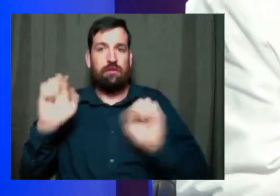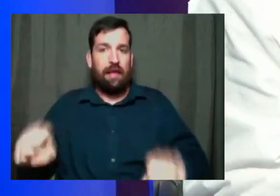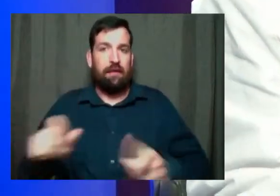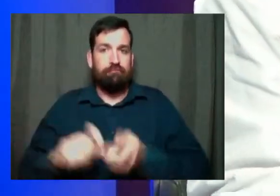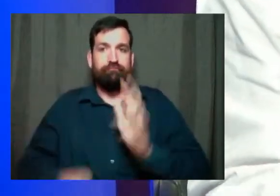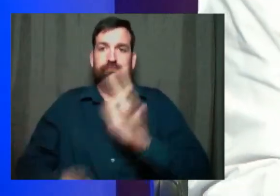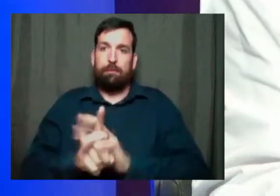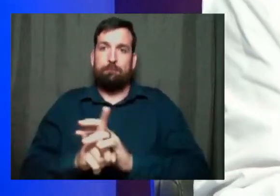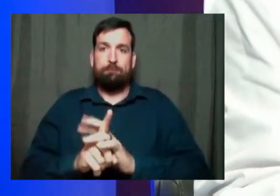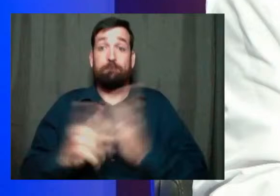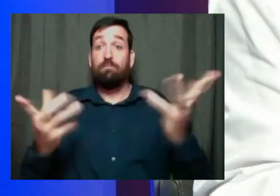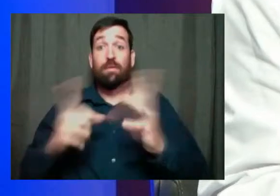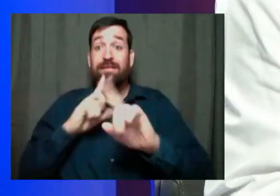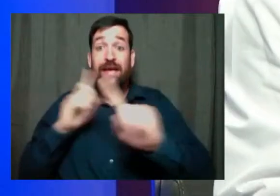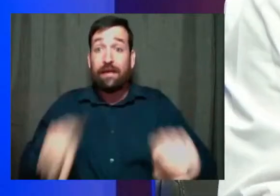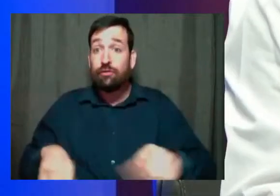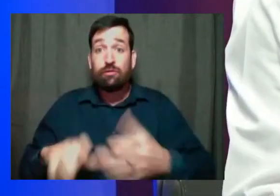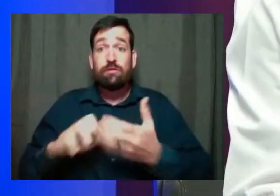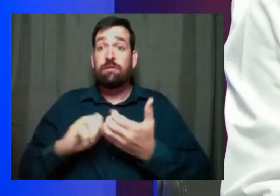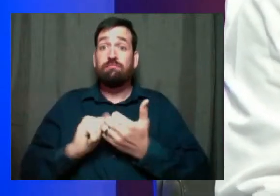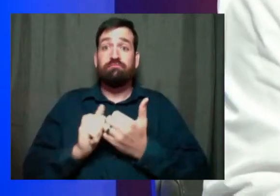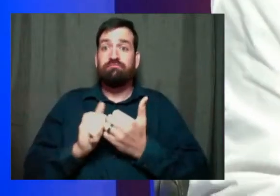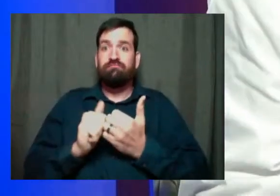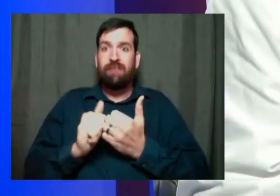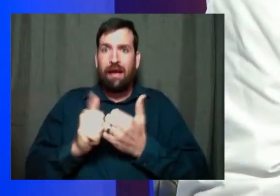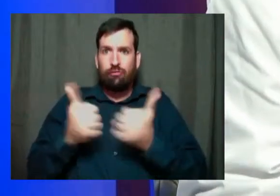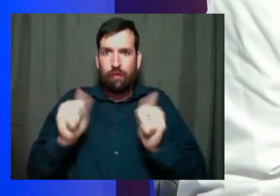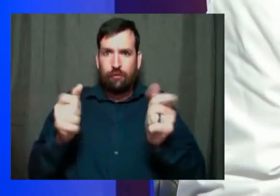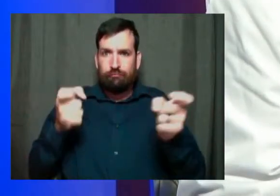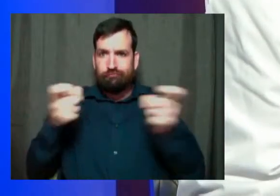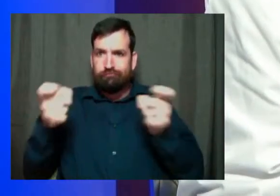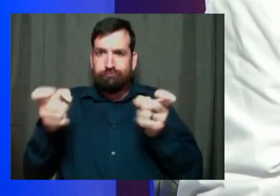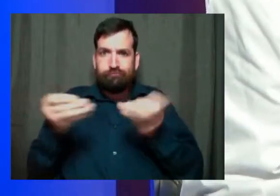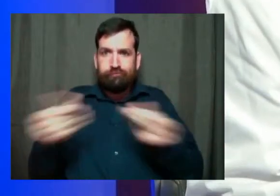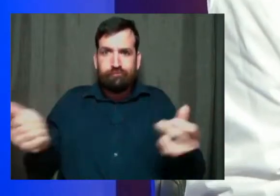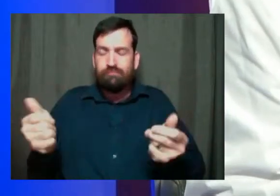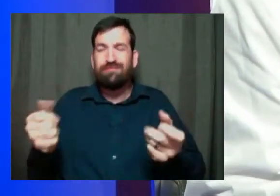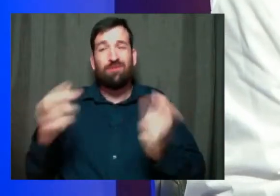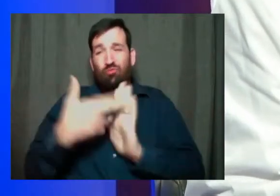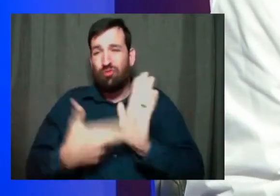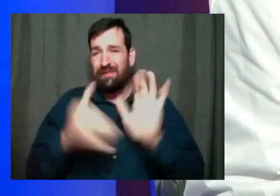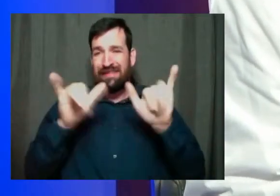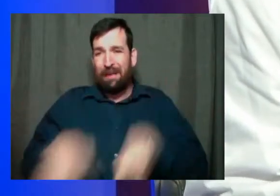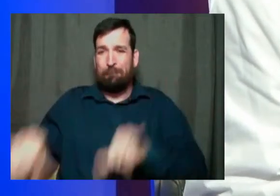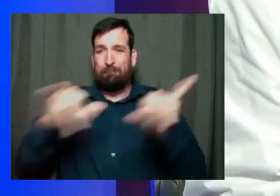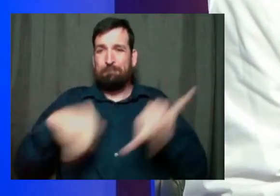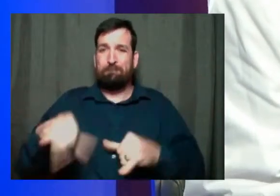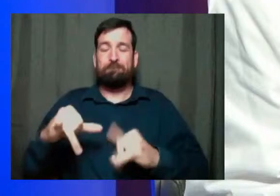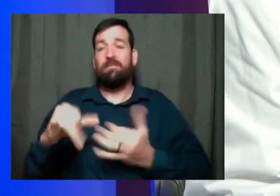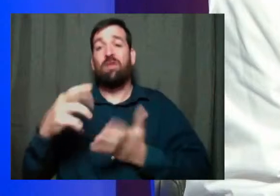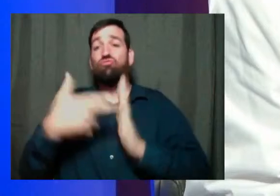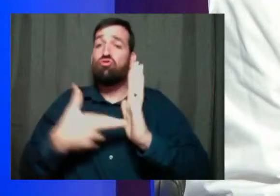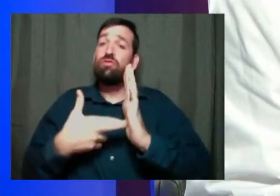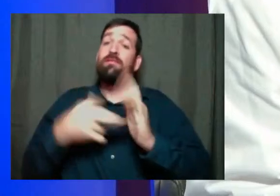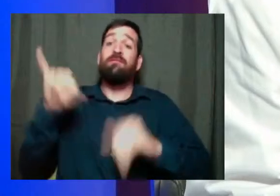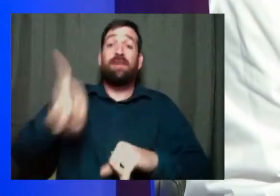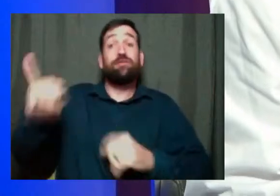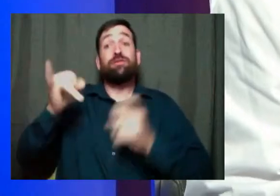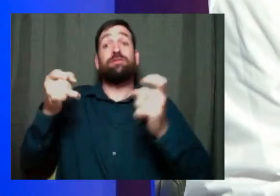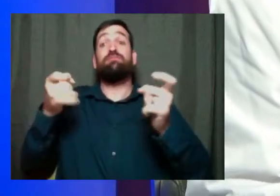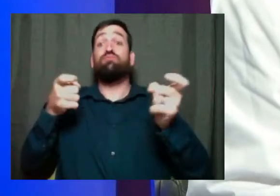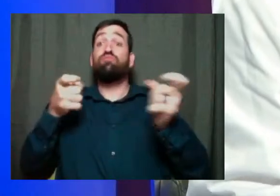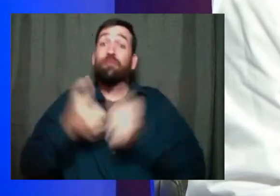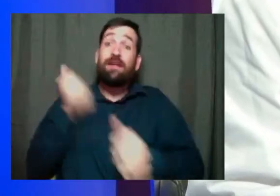answer? How do we make sure that we try to contain this? The rules are always the same, right? The rules of infection prevention control travel with you wherever you